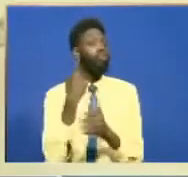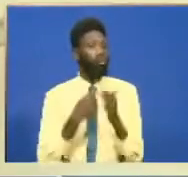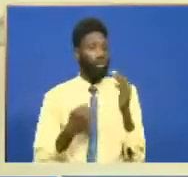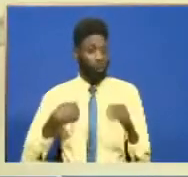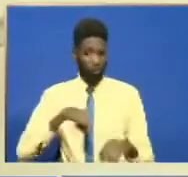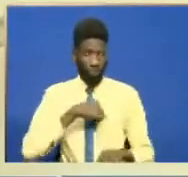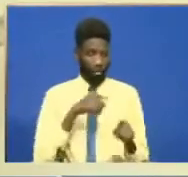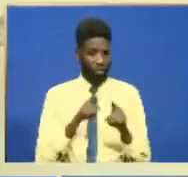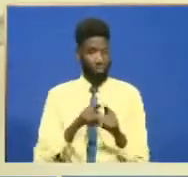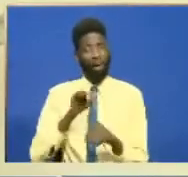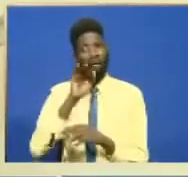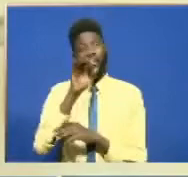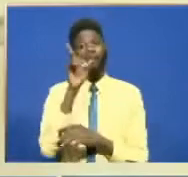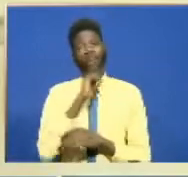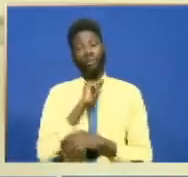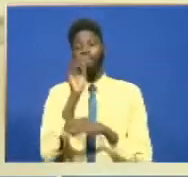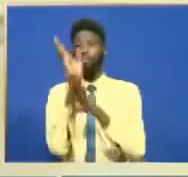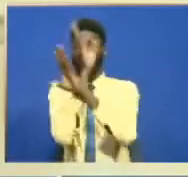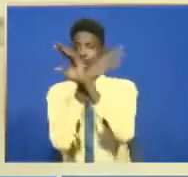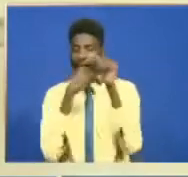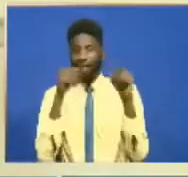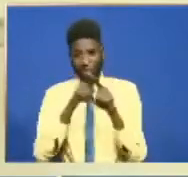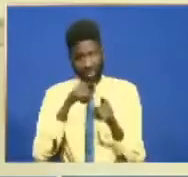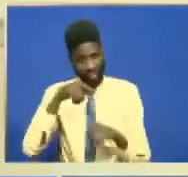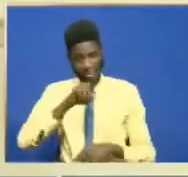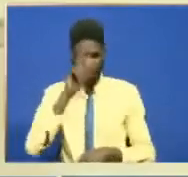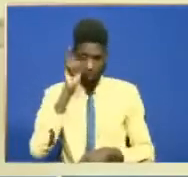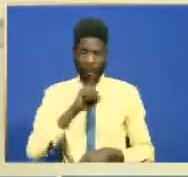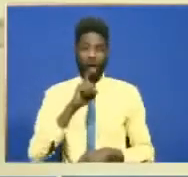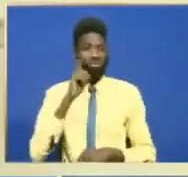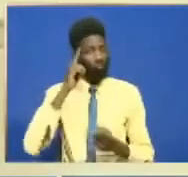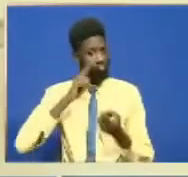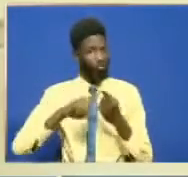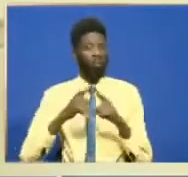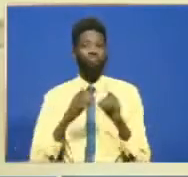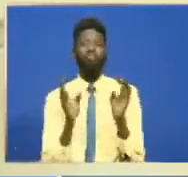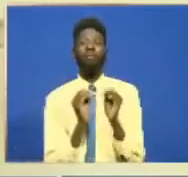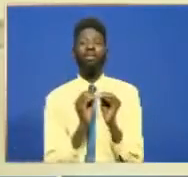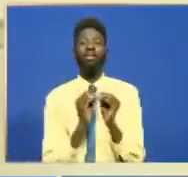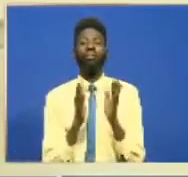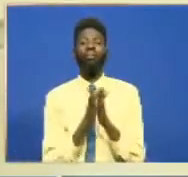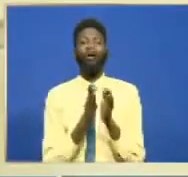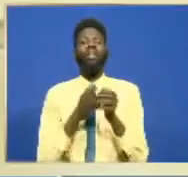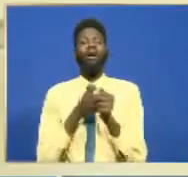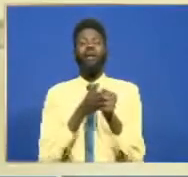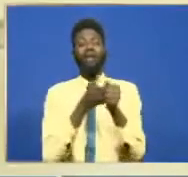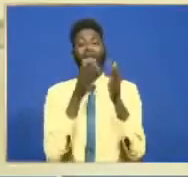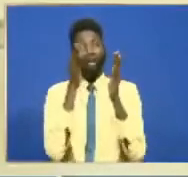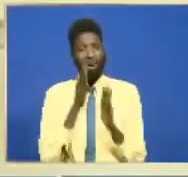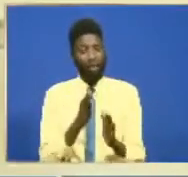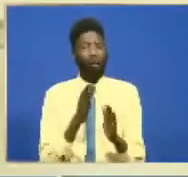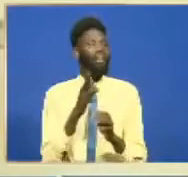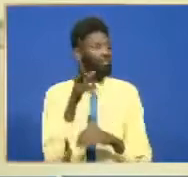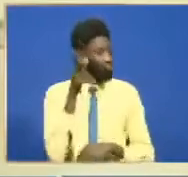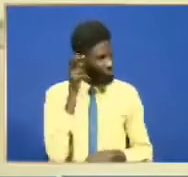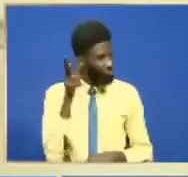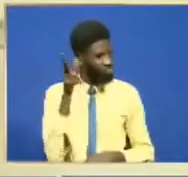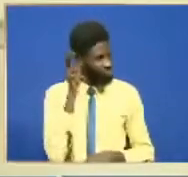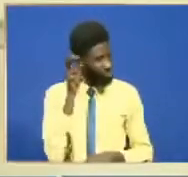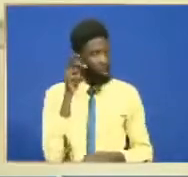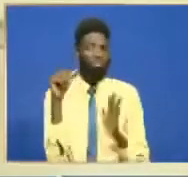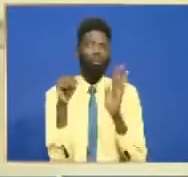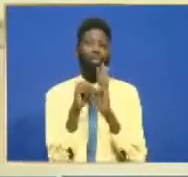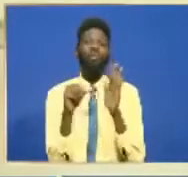the president, before even then, need to consider having a meeting with the leadership to actually listen to them. What is the